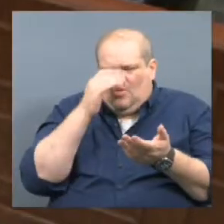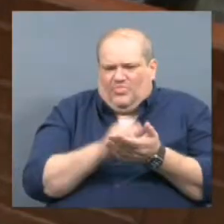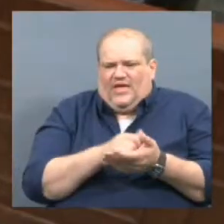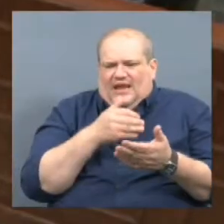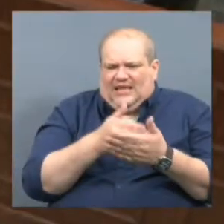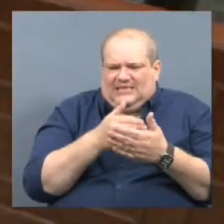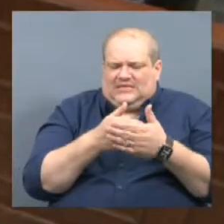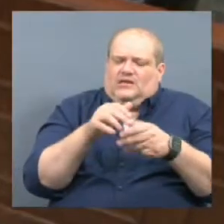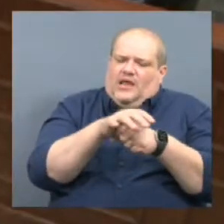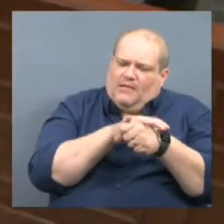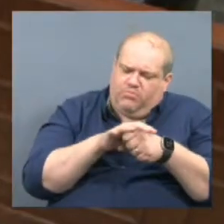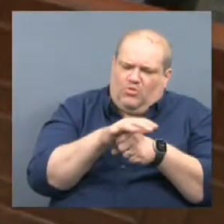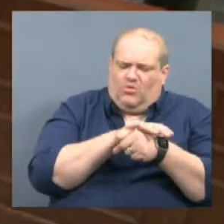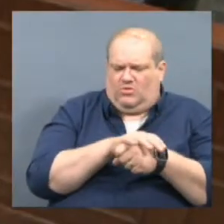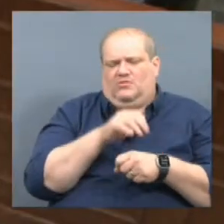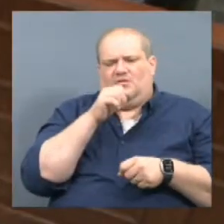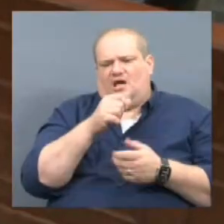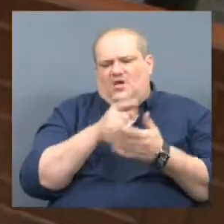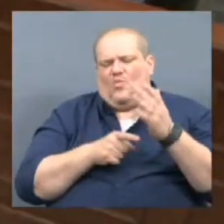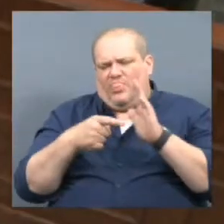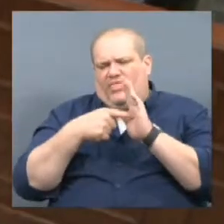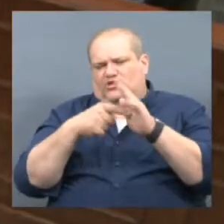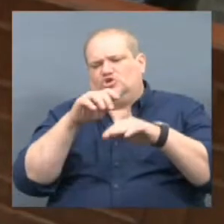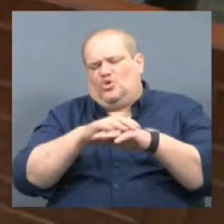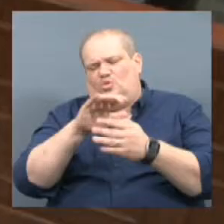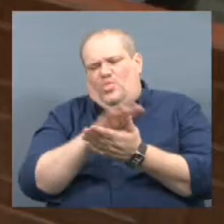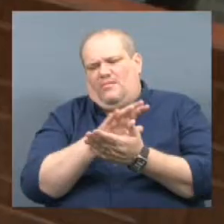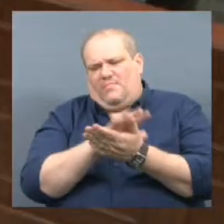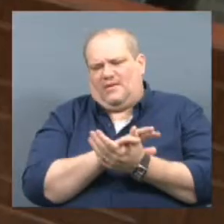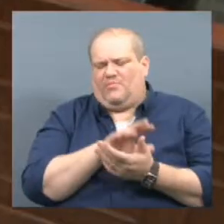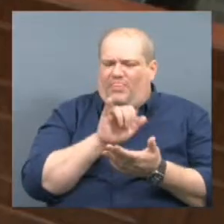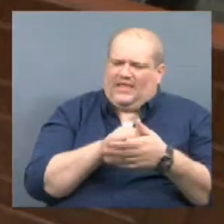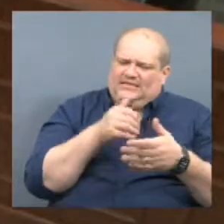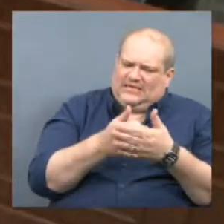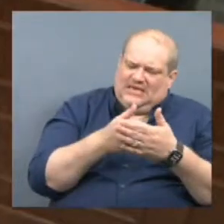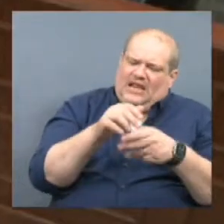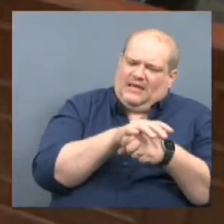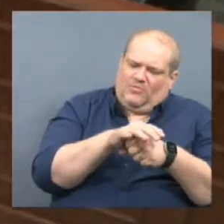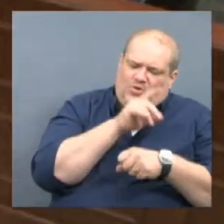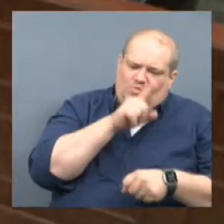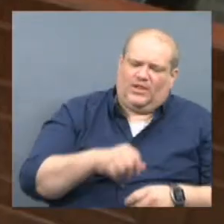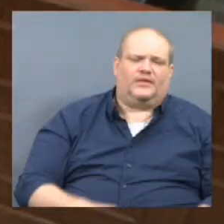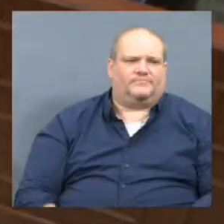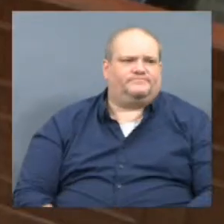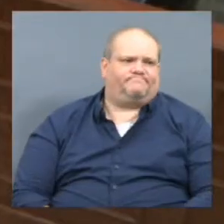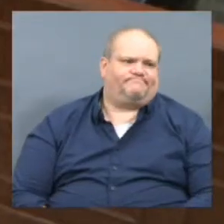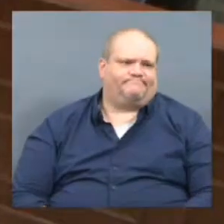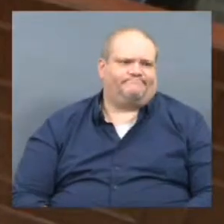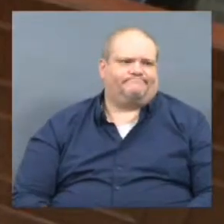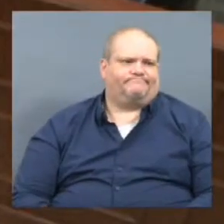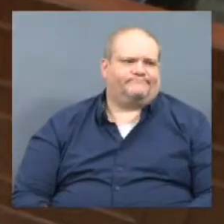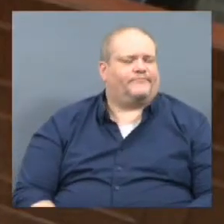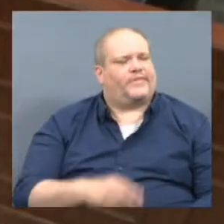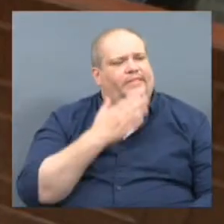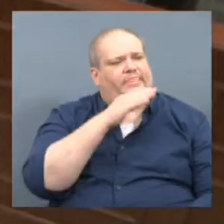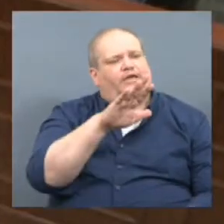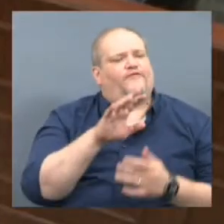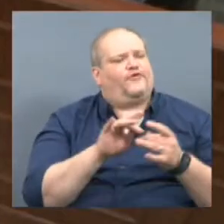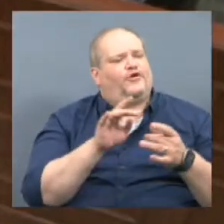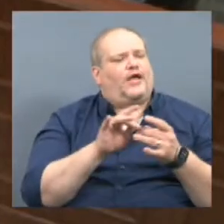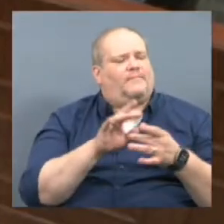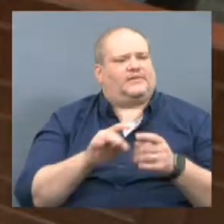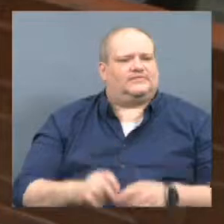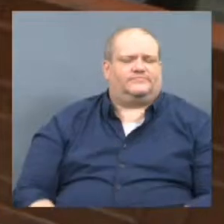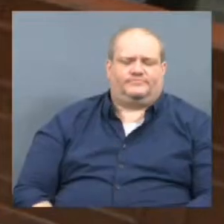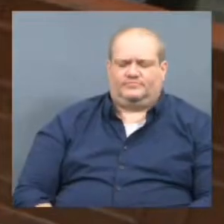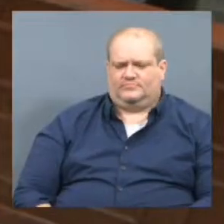is a neighborhood. It's not what they showing you on this paper. It's a neighborhood, really. Yeah. So. And I appreciate your comments, Mr. Martin. Right,